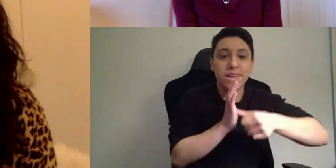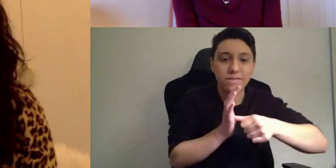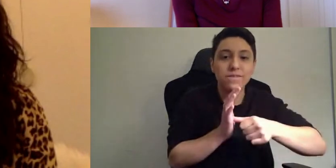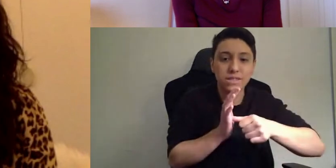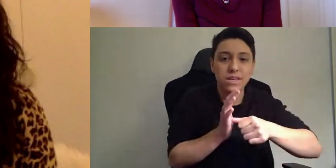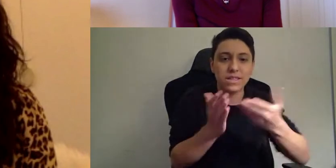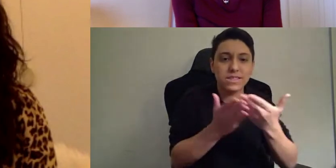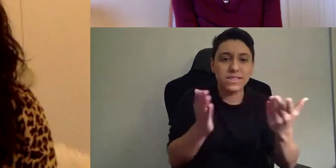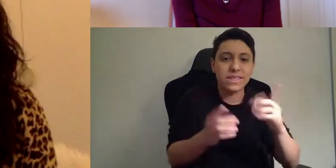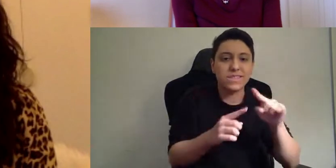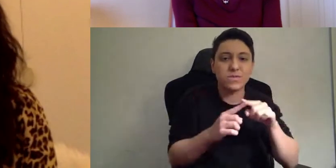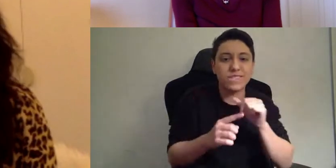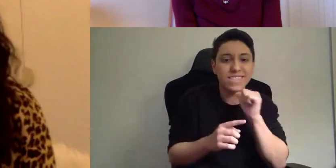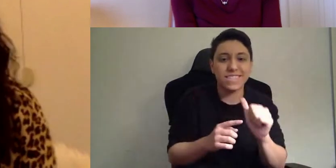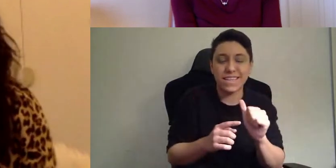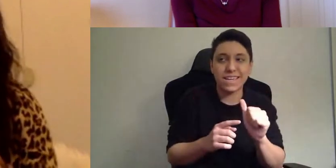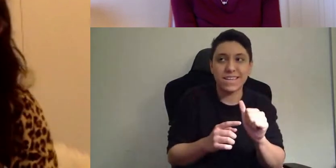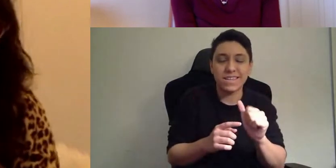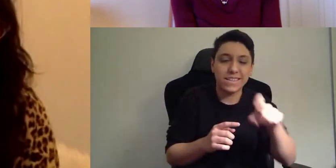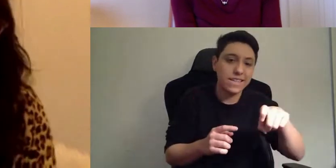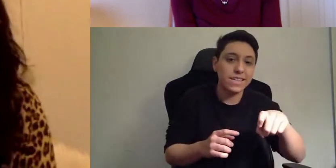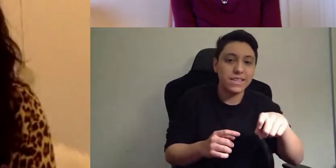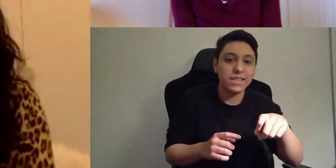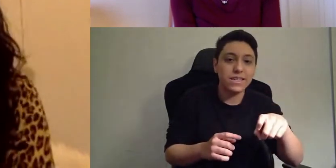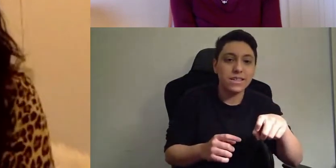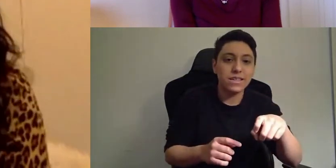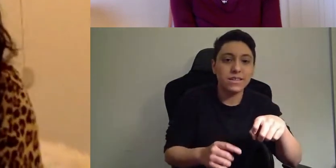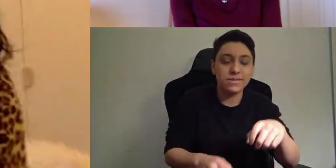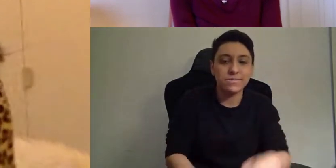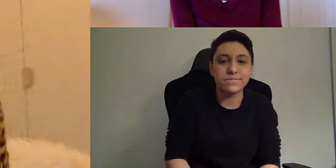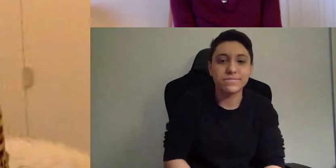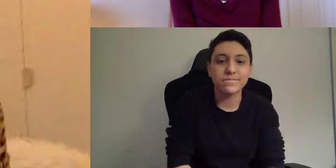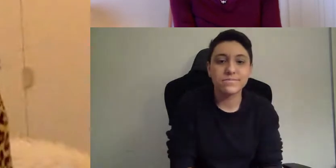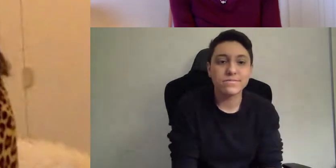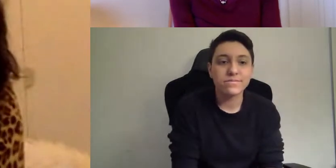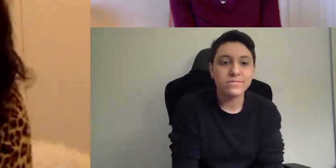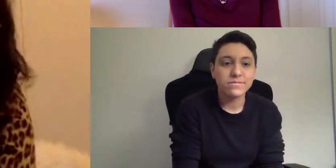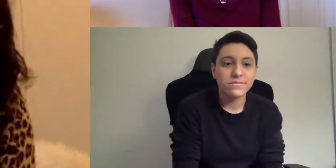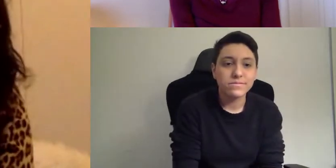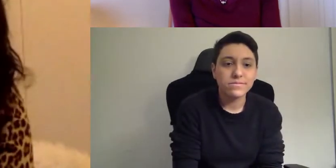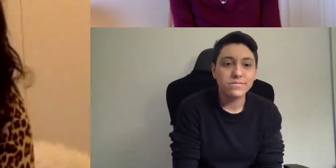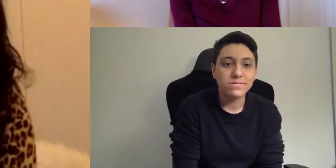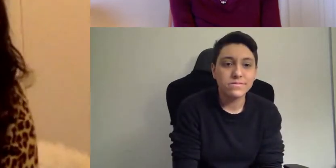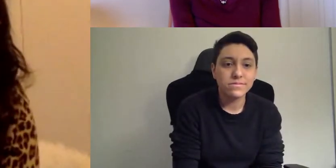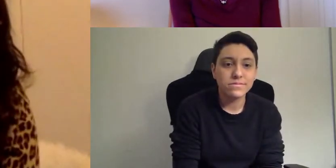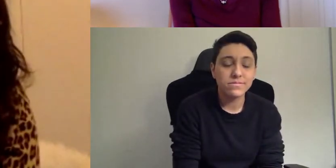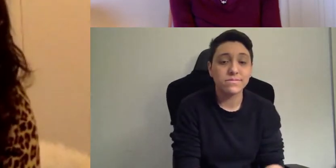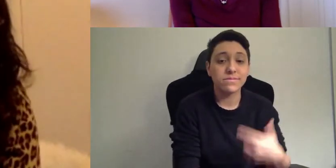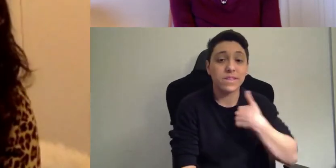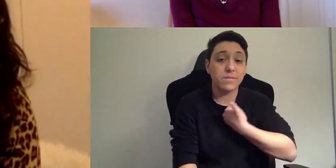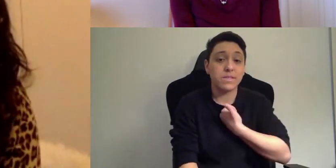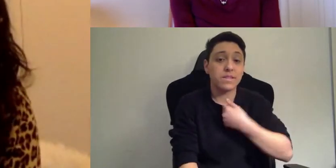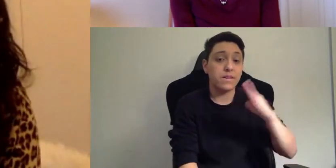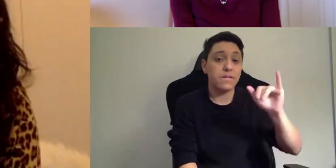necessarily about gender, you know, or it's not about race for me. As a BIPOC person.